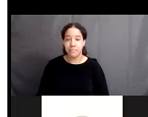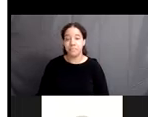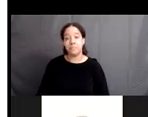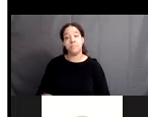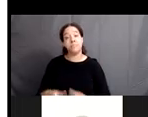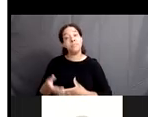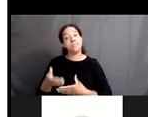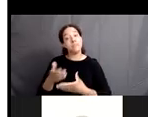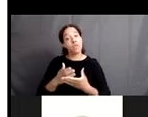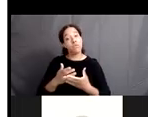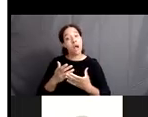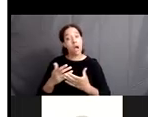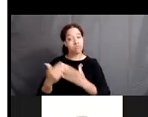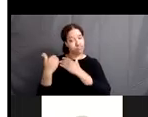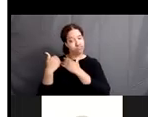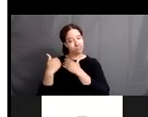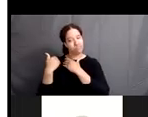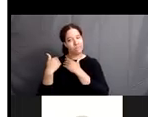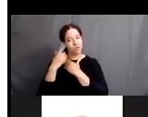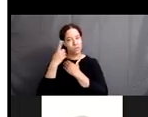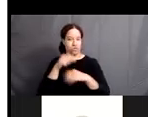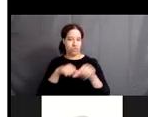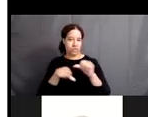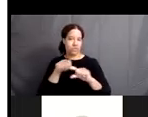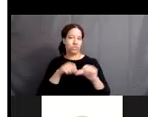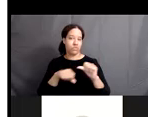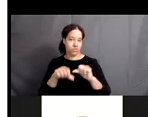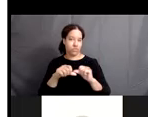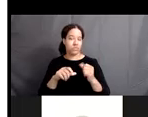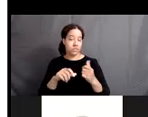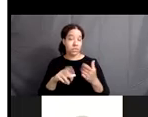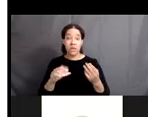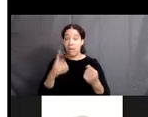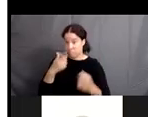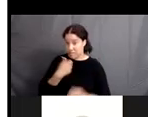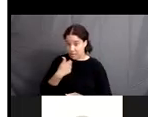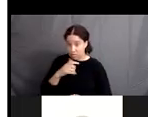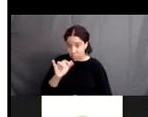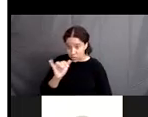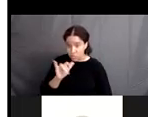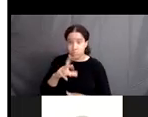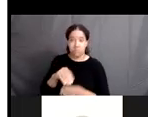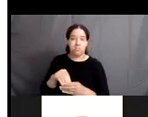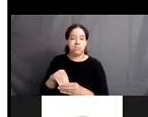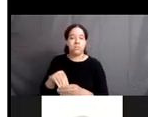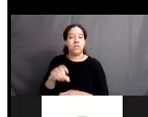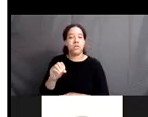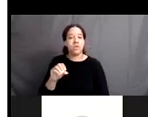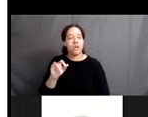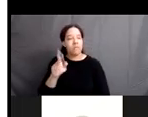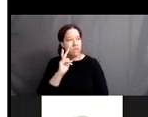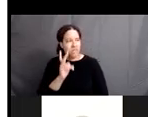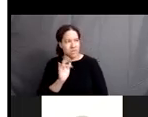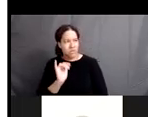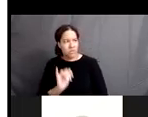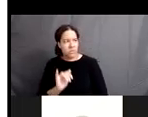to each other in a cooperative. So even for myself, if people see I've been working 12-hour days